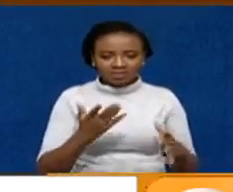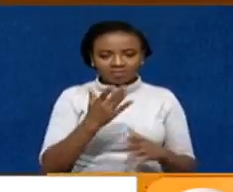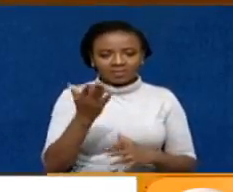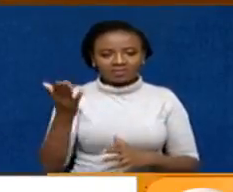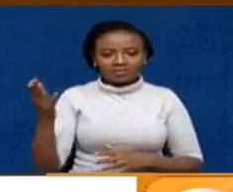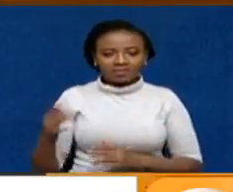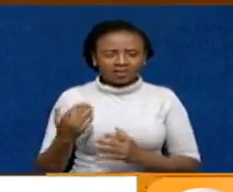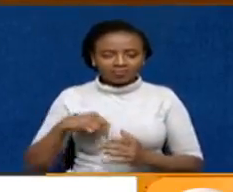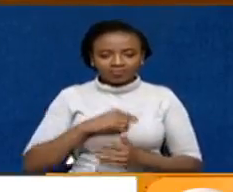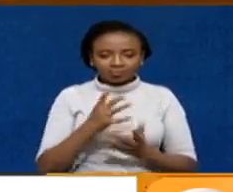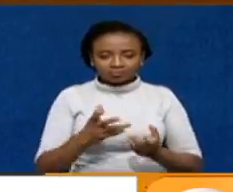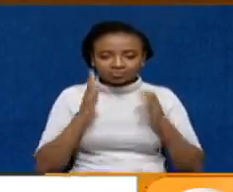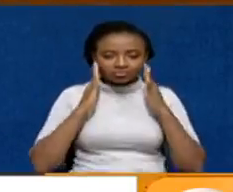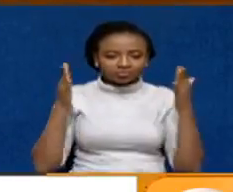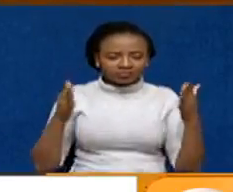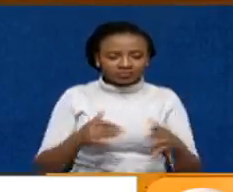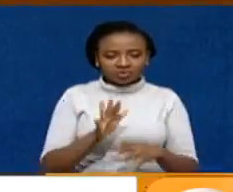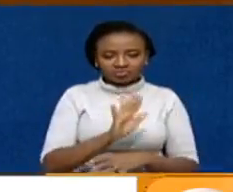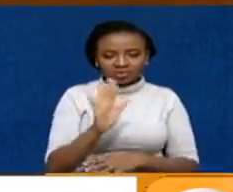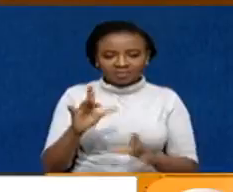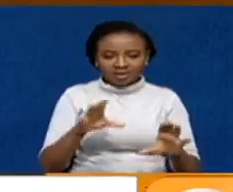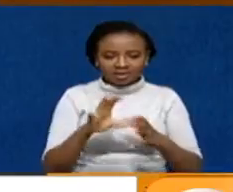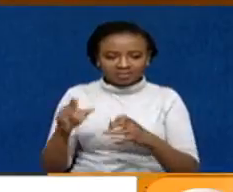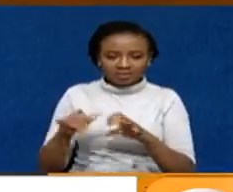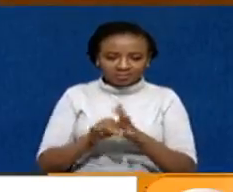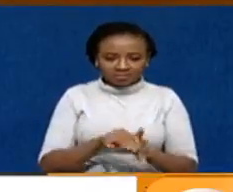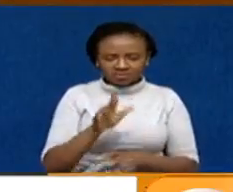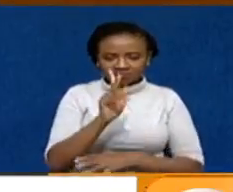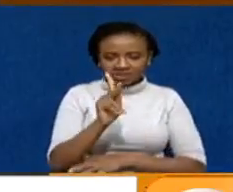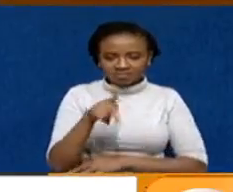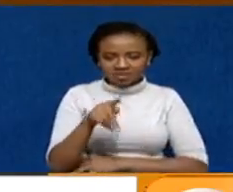put our right focus on the clubs that are members of KPL